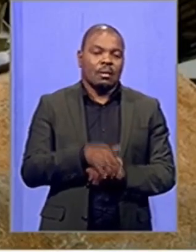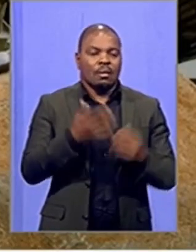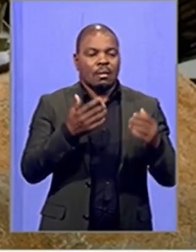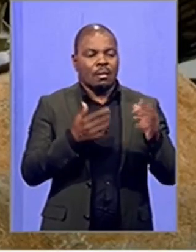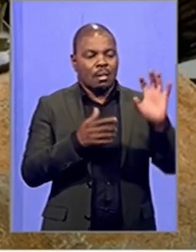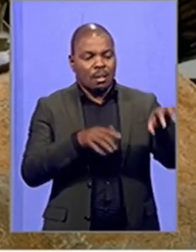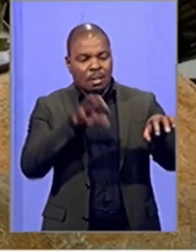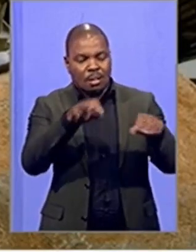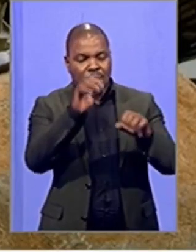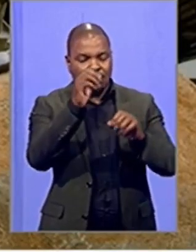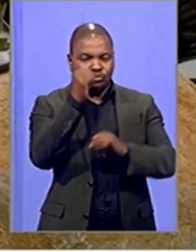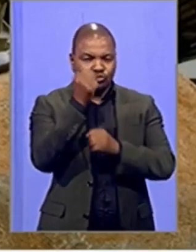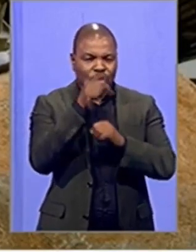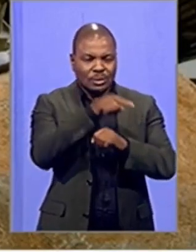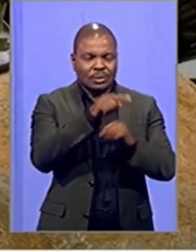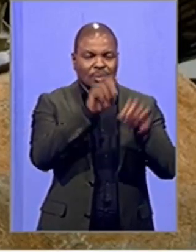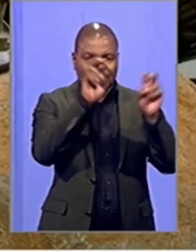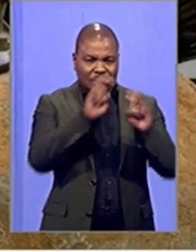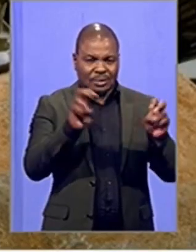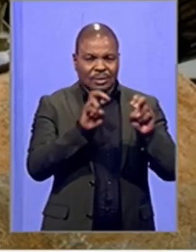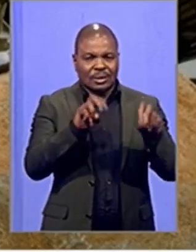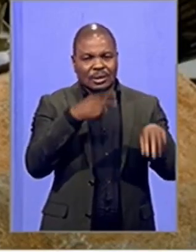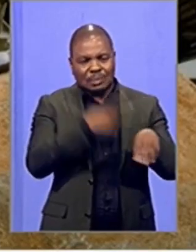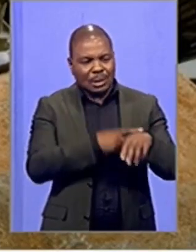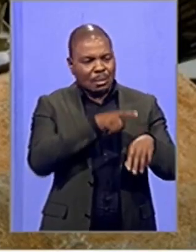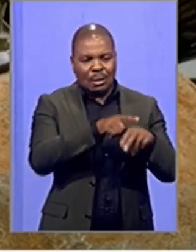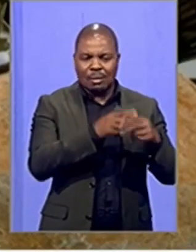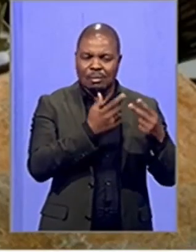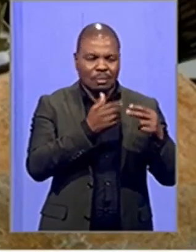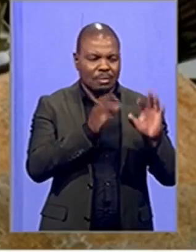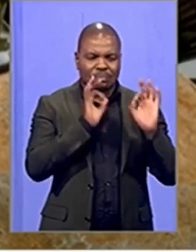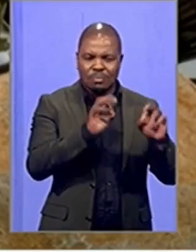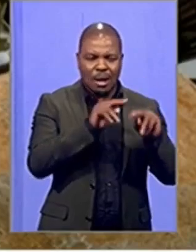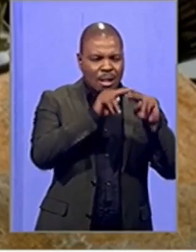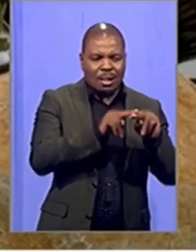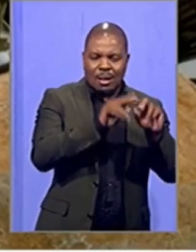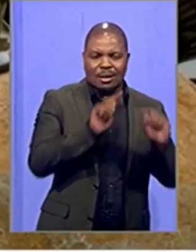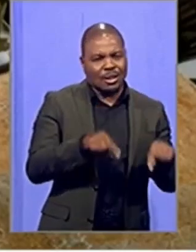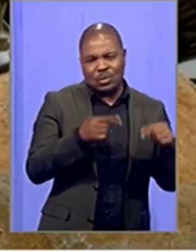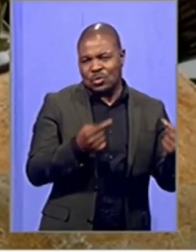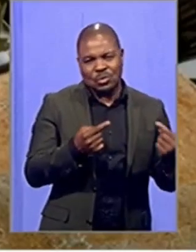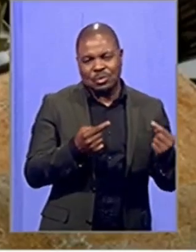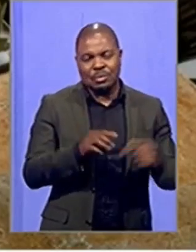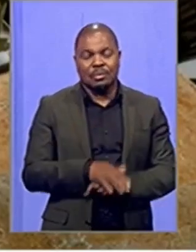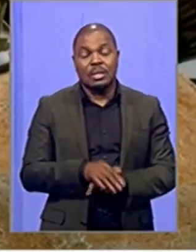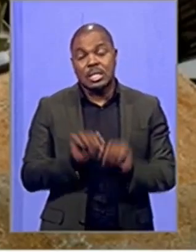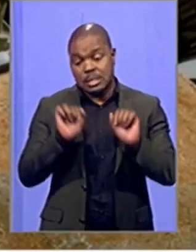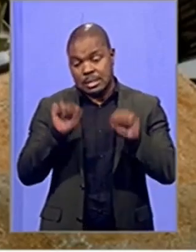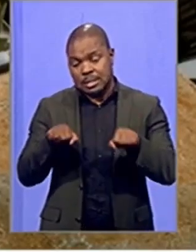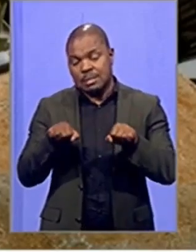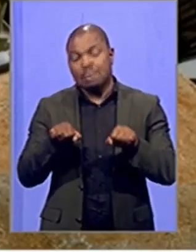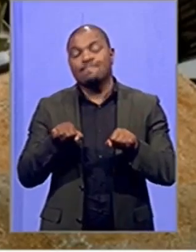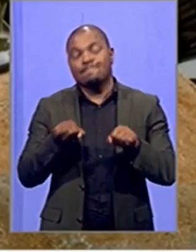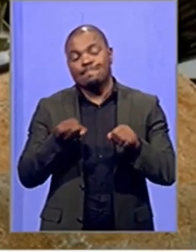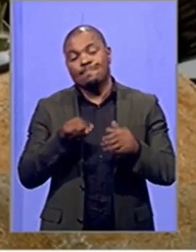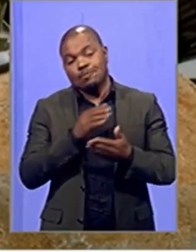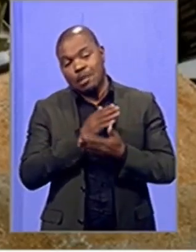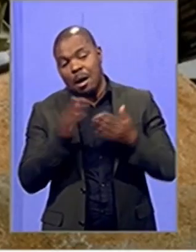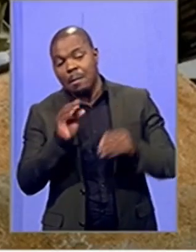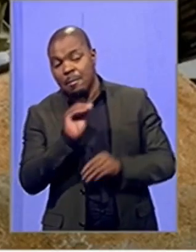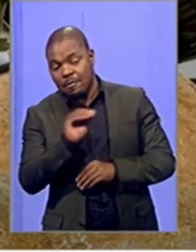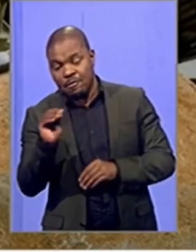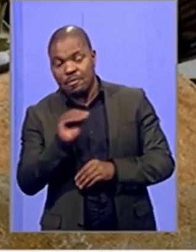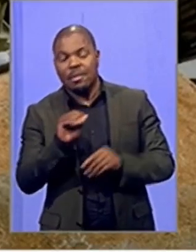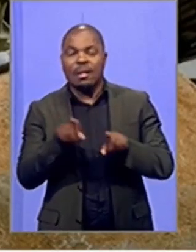plant that makes the plant to be less reliable and available. Yes, there are elements of where we do